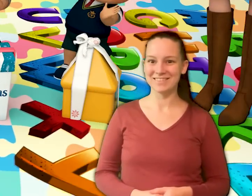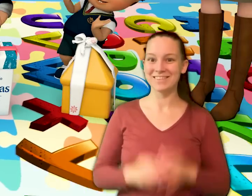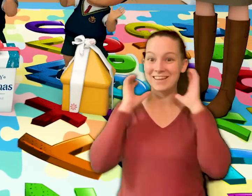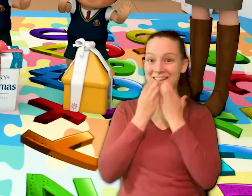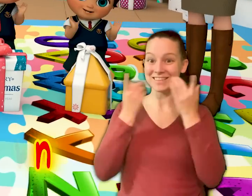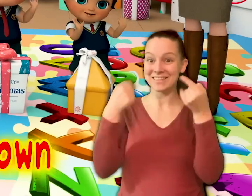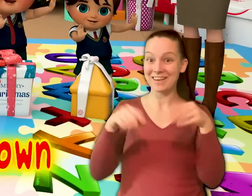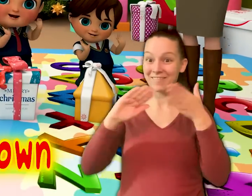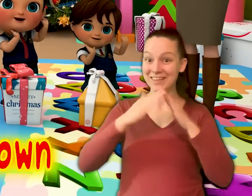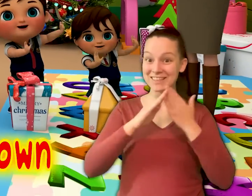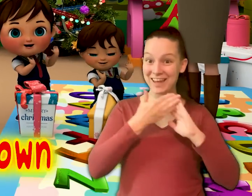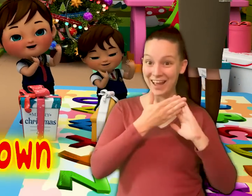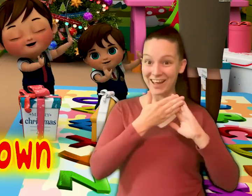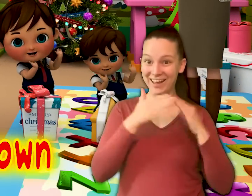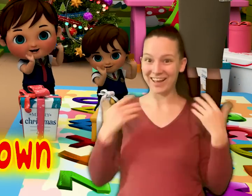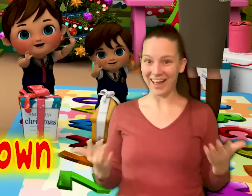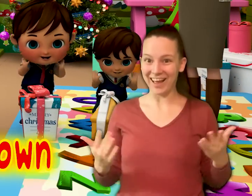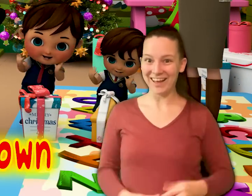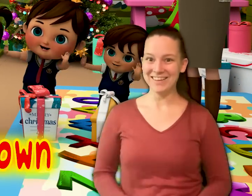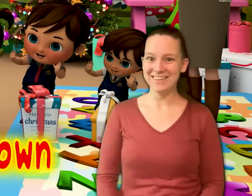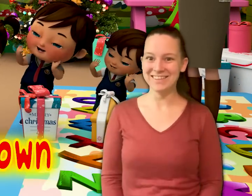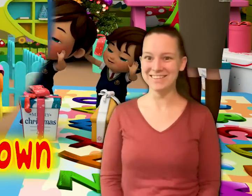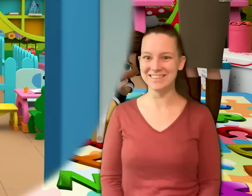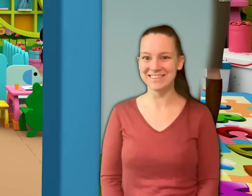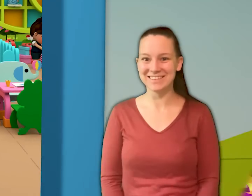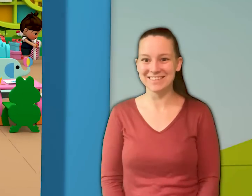goodbye Santa Claus is coming to